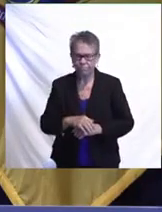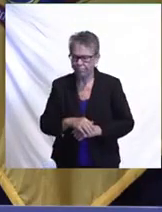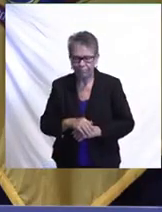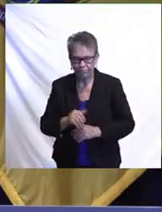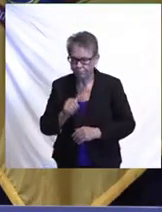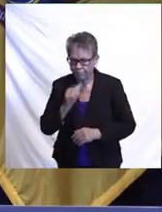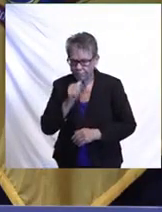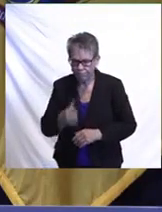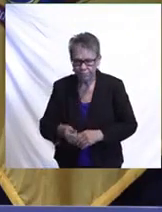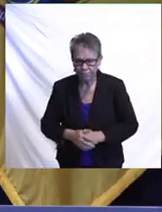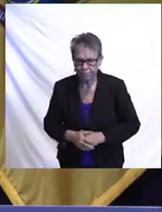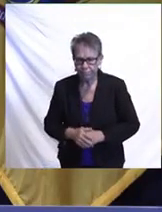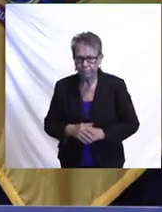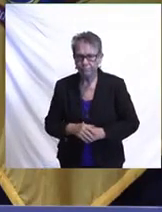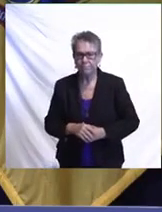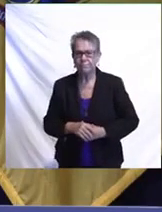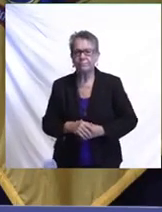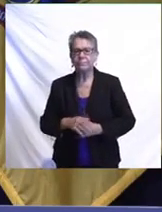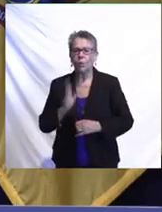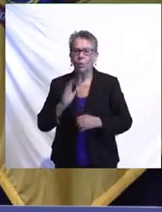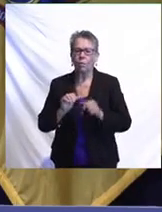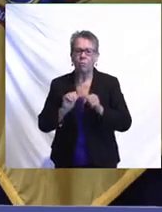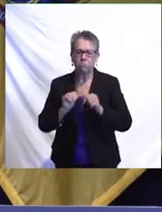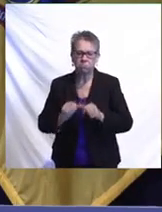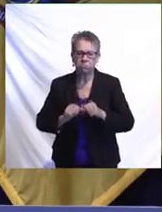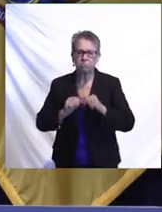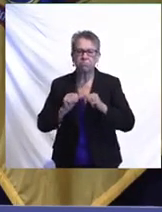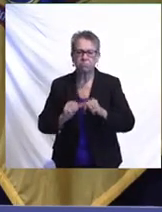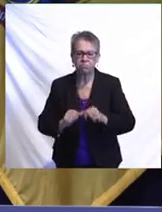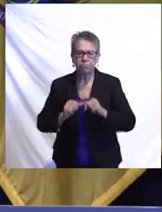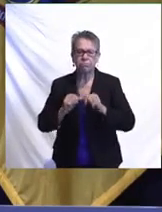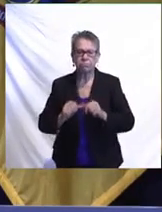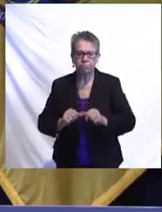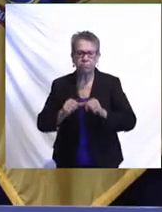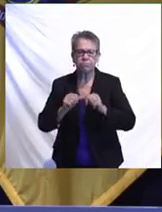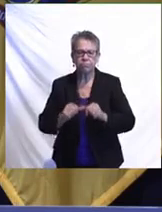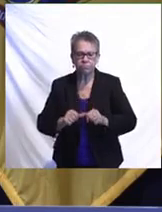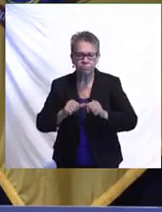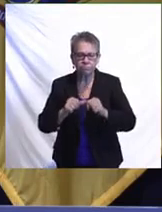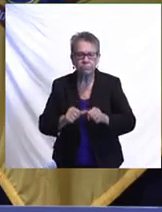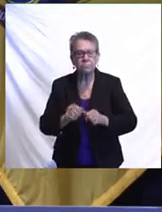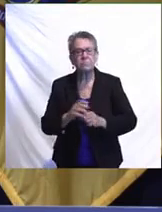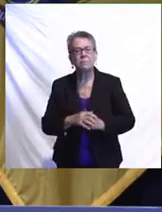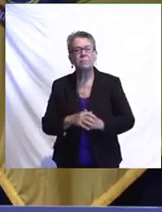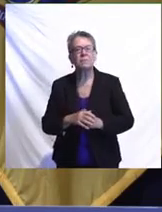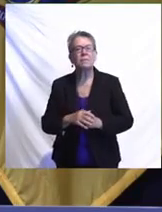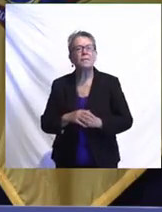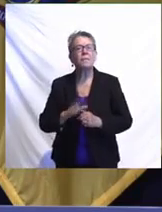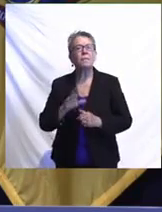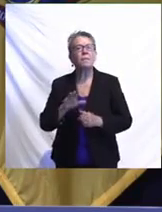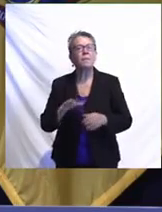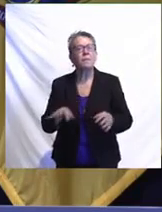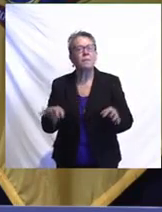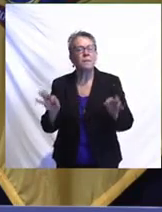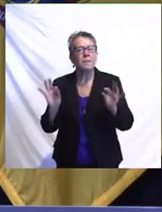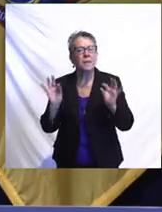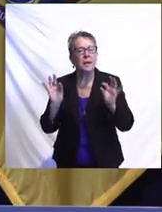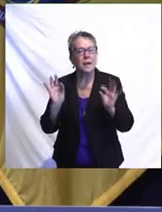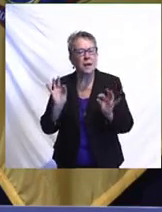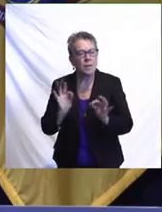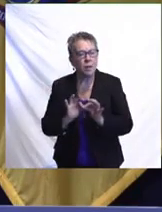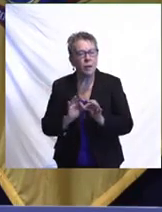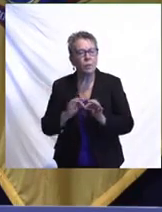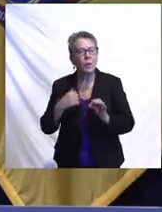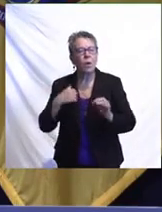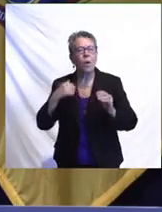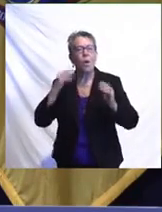among us, but God willing, and this is an important point, at a point, I hope sooner than later, that it is manageable, like